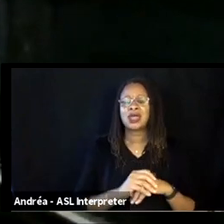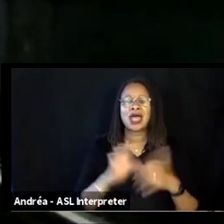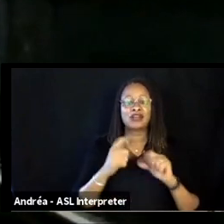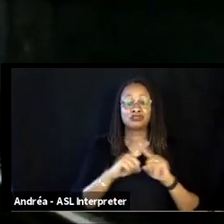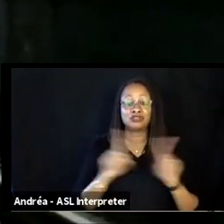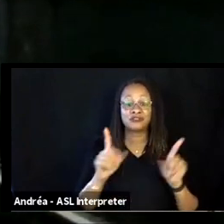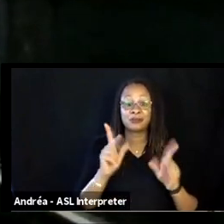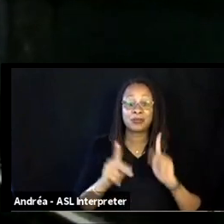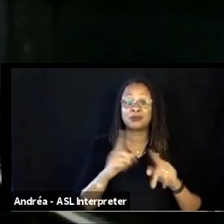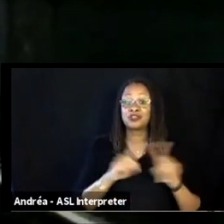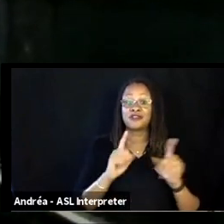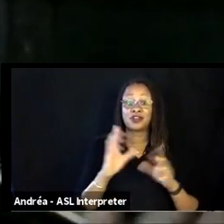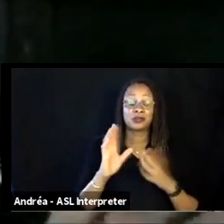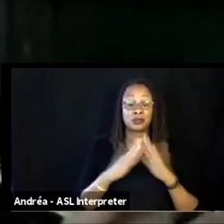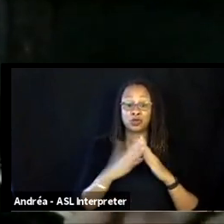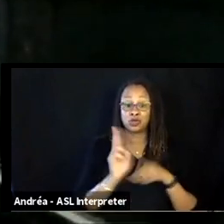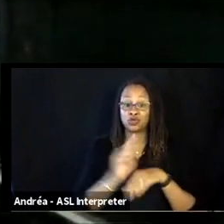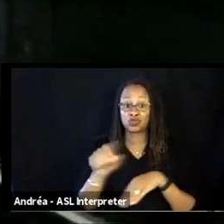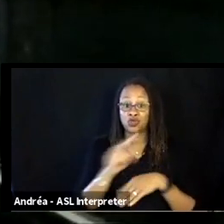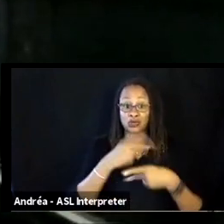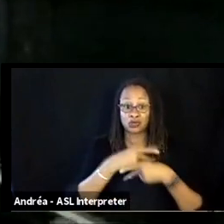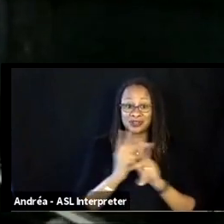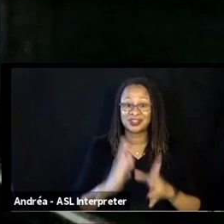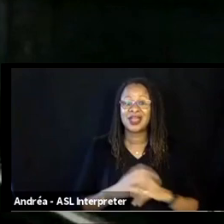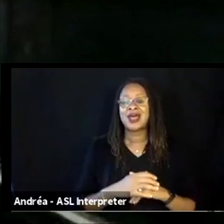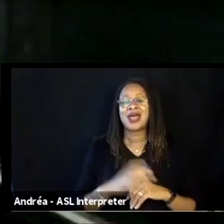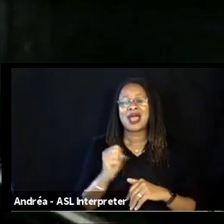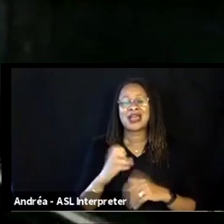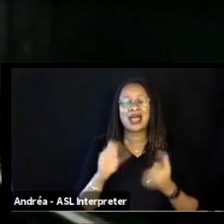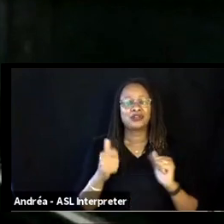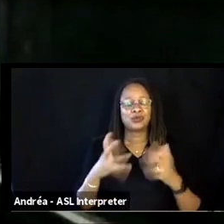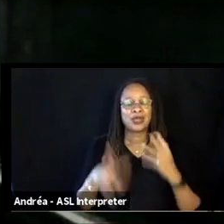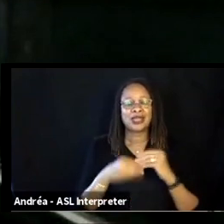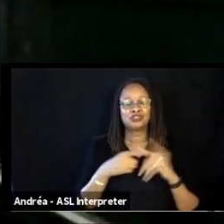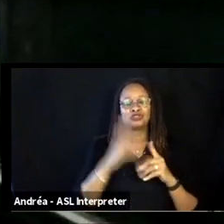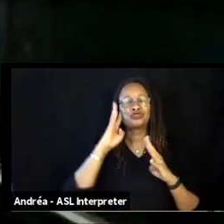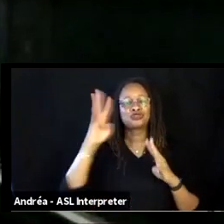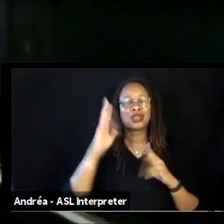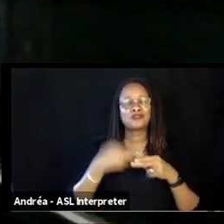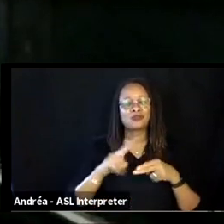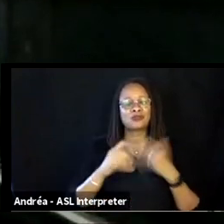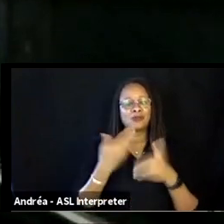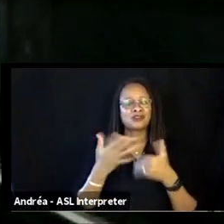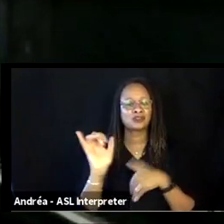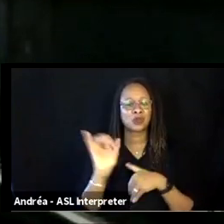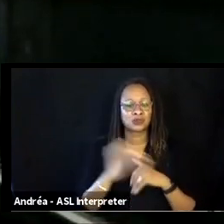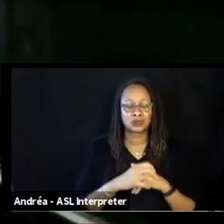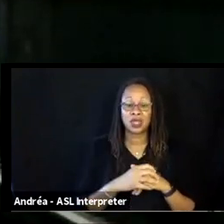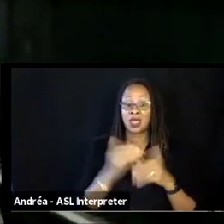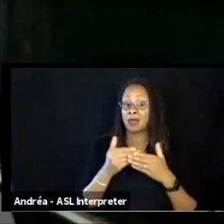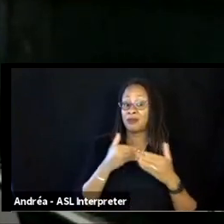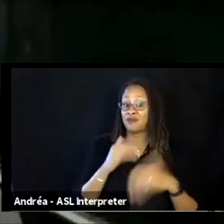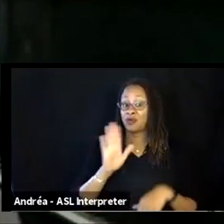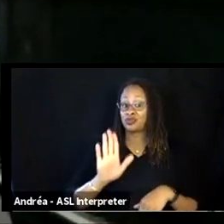How do different communities use those products? And how do you bake that into that creative brief process as well? So then before you're,